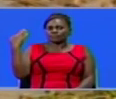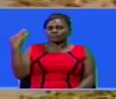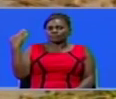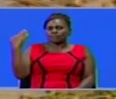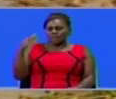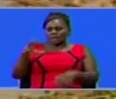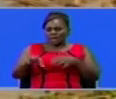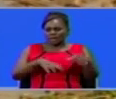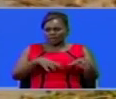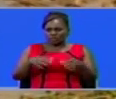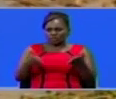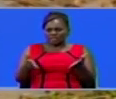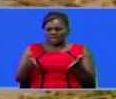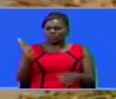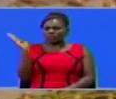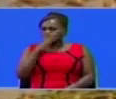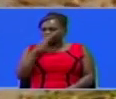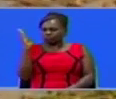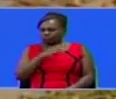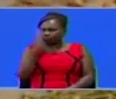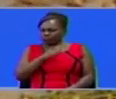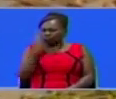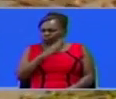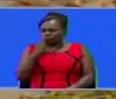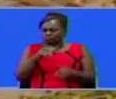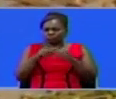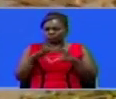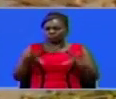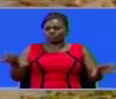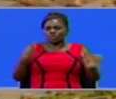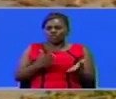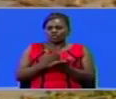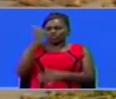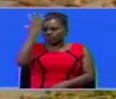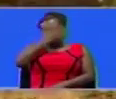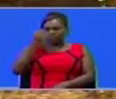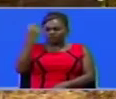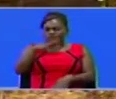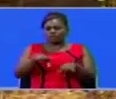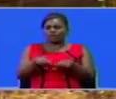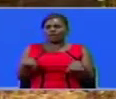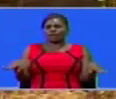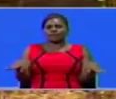The animals are now rotting away, with the stench spreading through the once beautiful landscape.